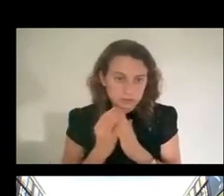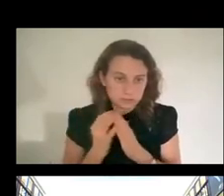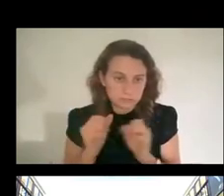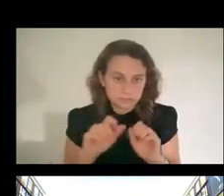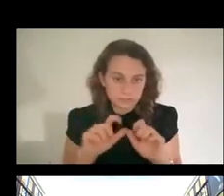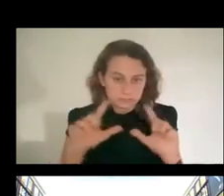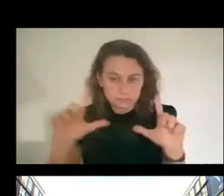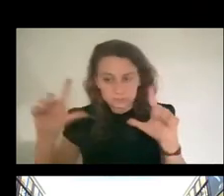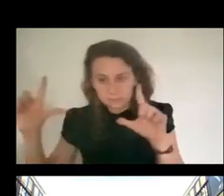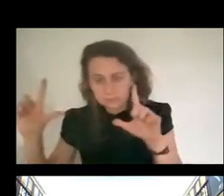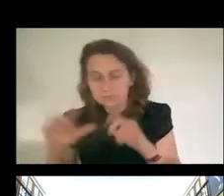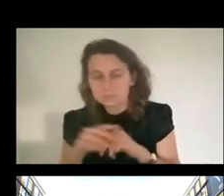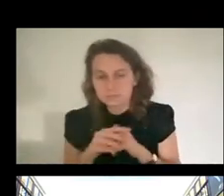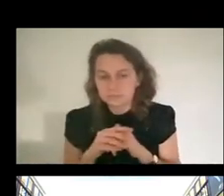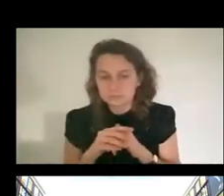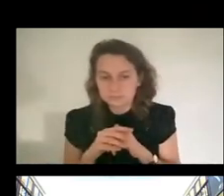so it's a wonderful,